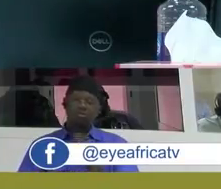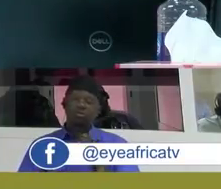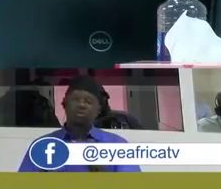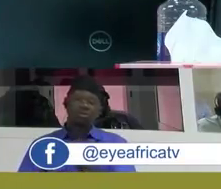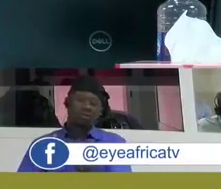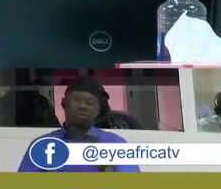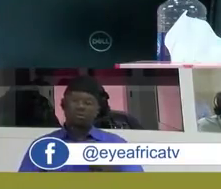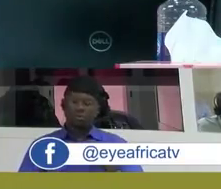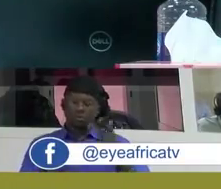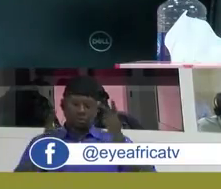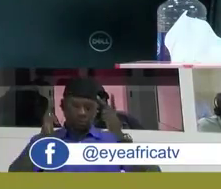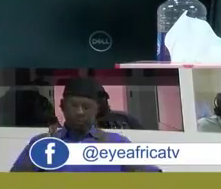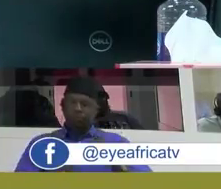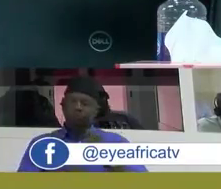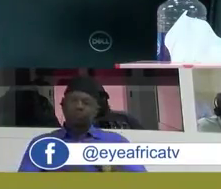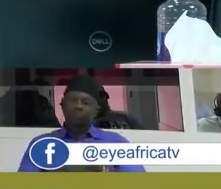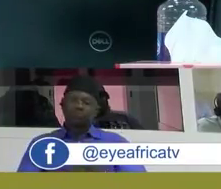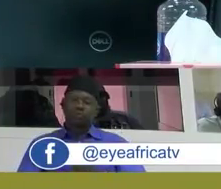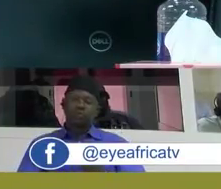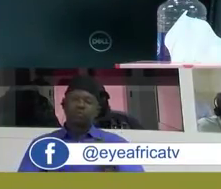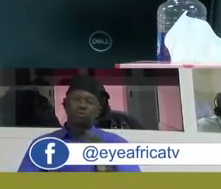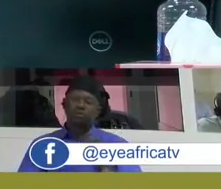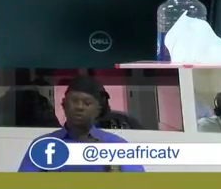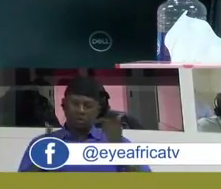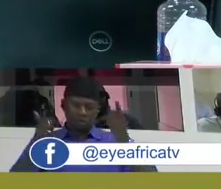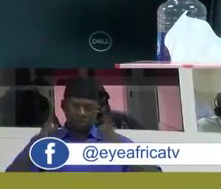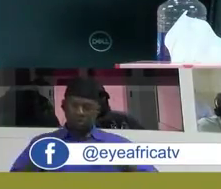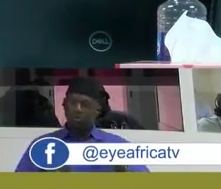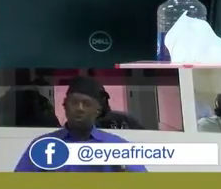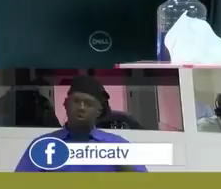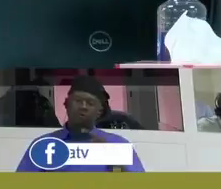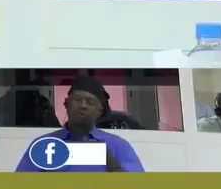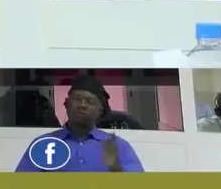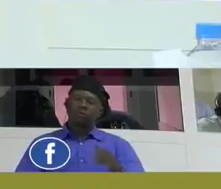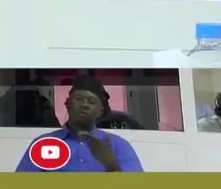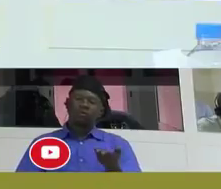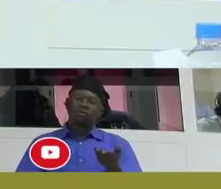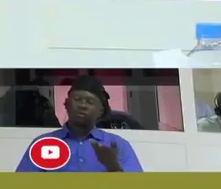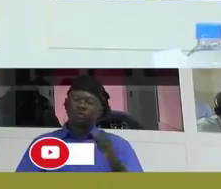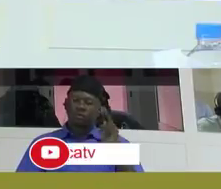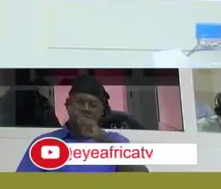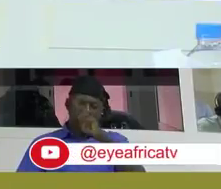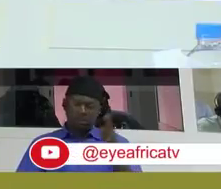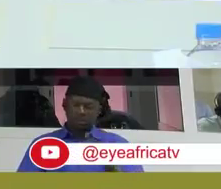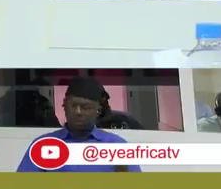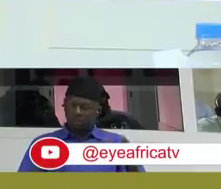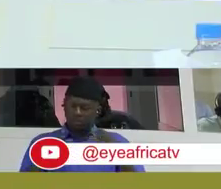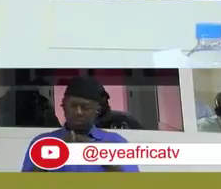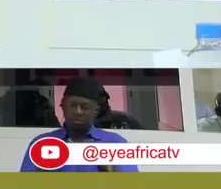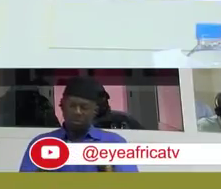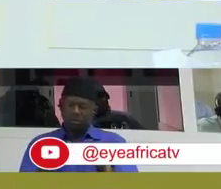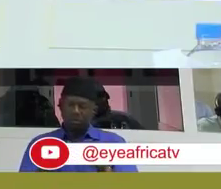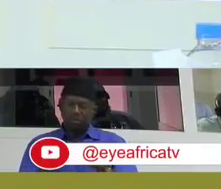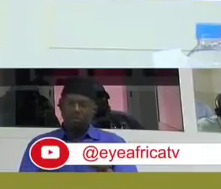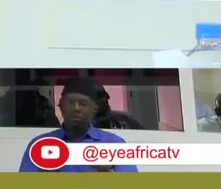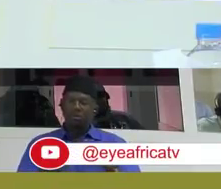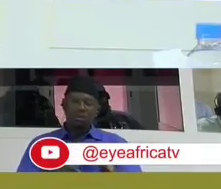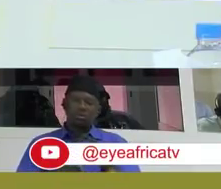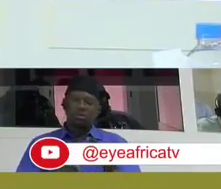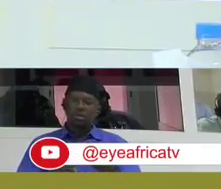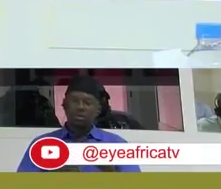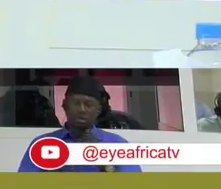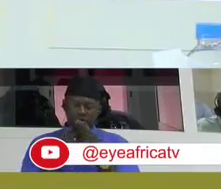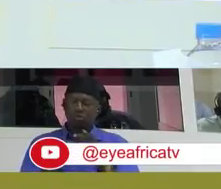law didn't come from the National Assembly. They were to implement, not to make